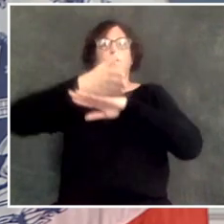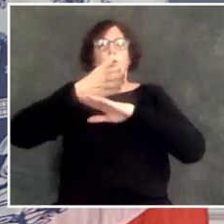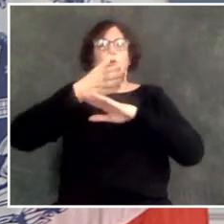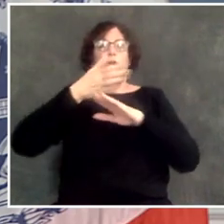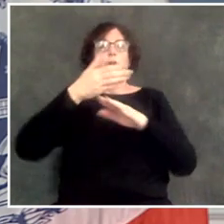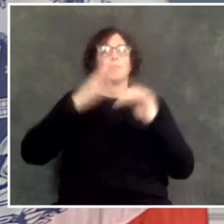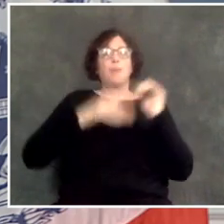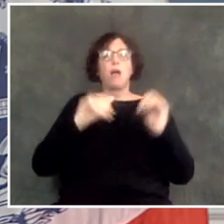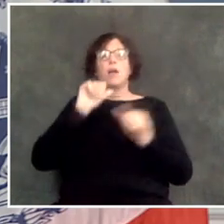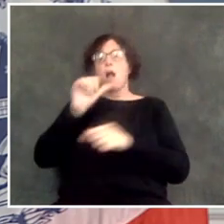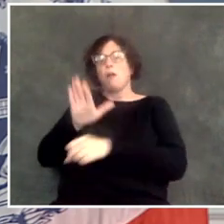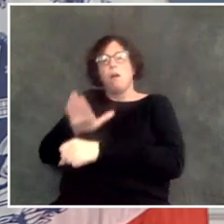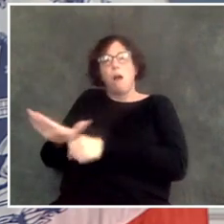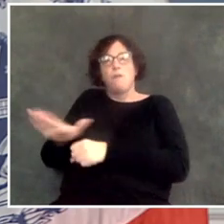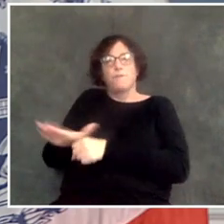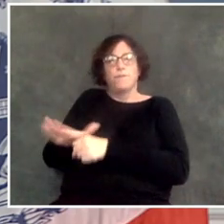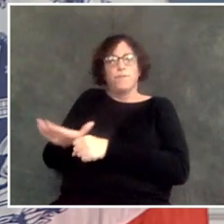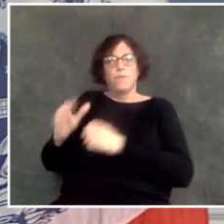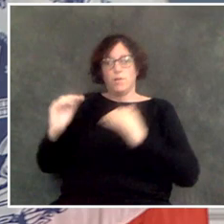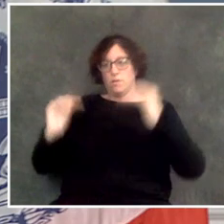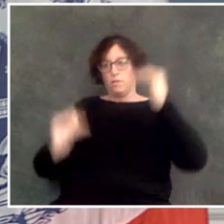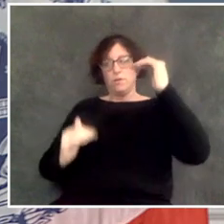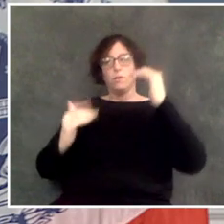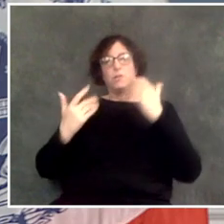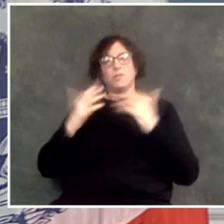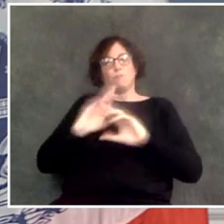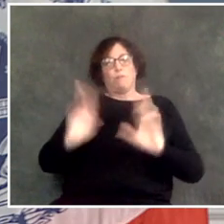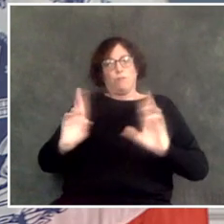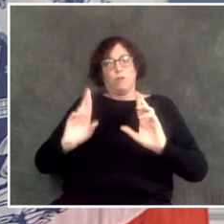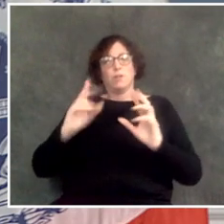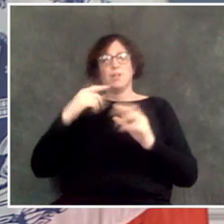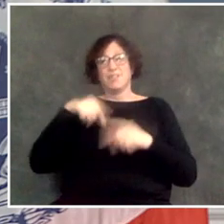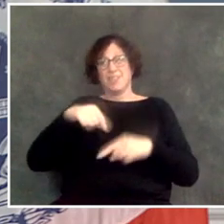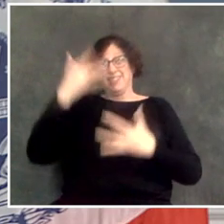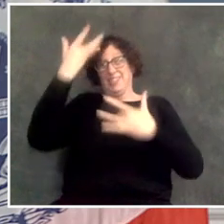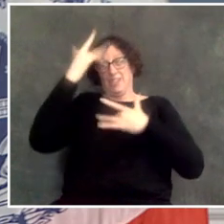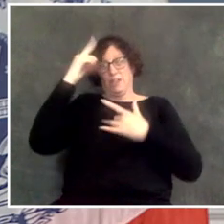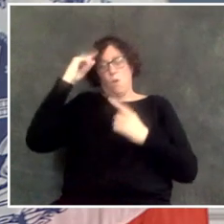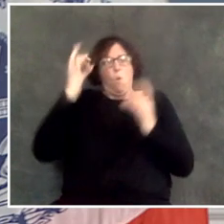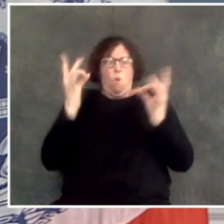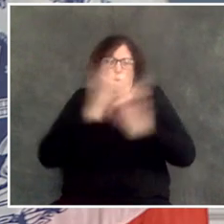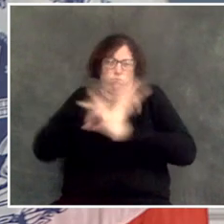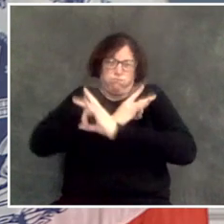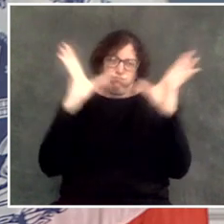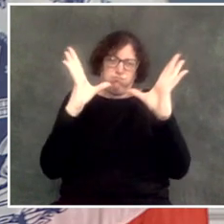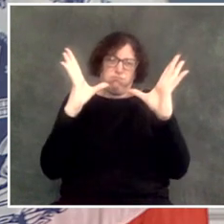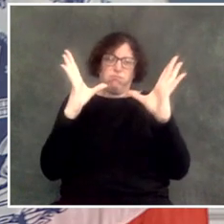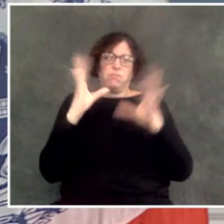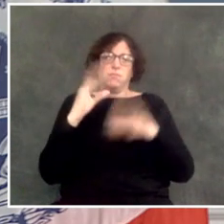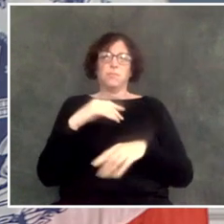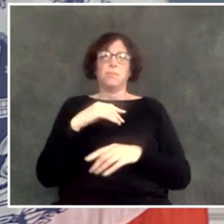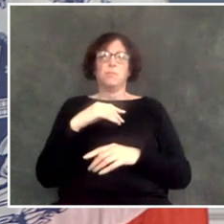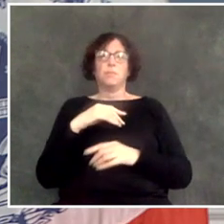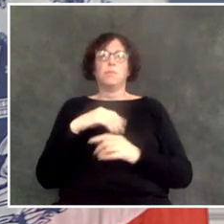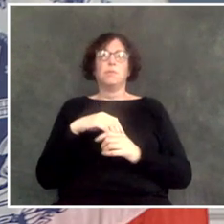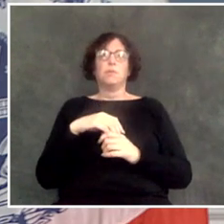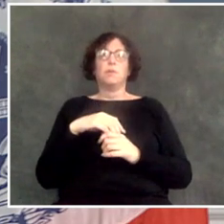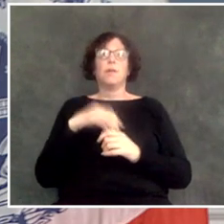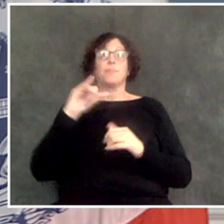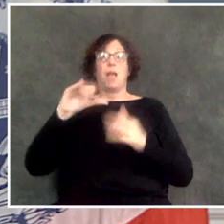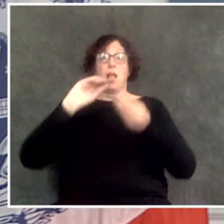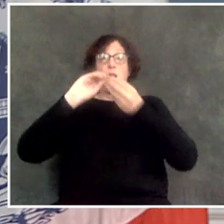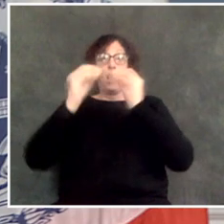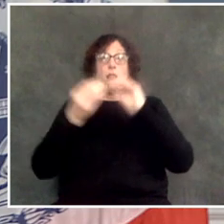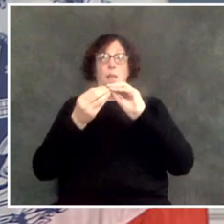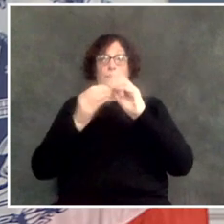is a ferocious disease. And the number of cases, the way they've grown, the number of hospitalizations